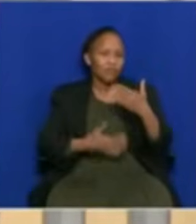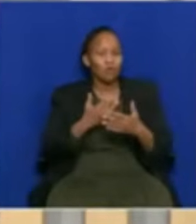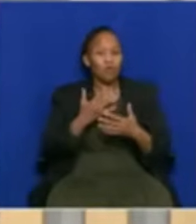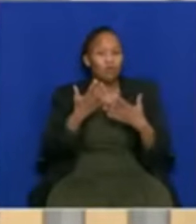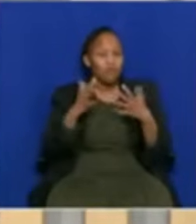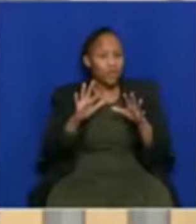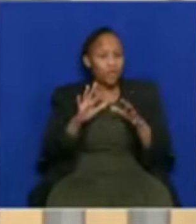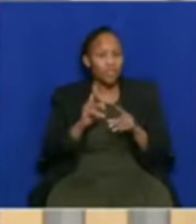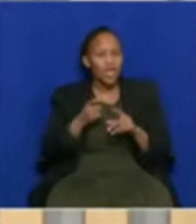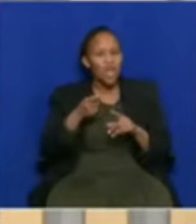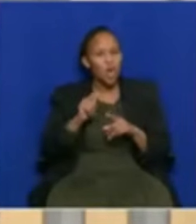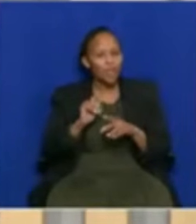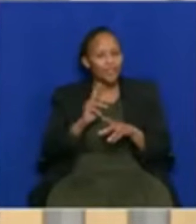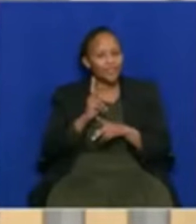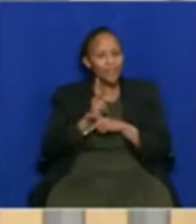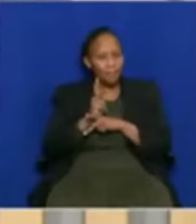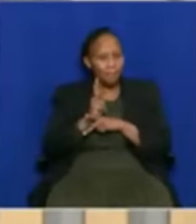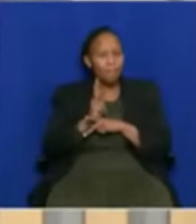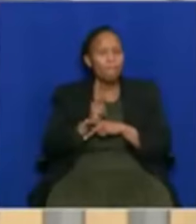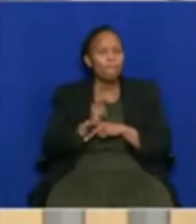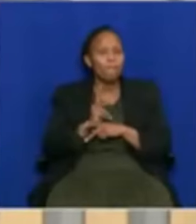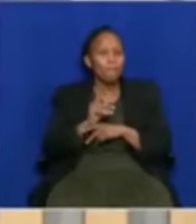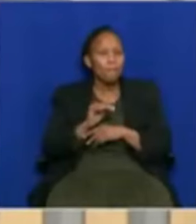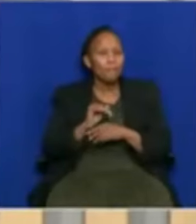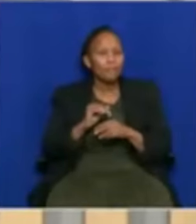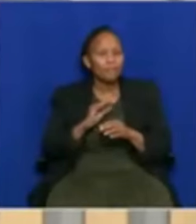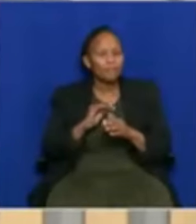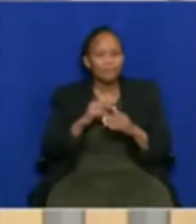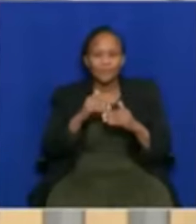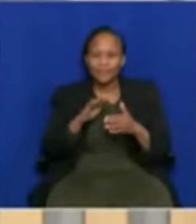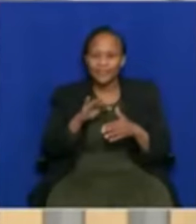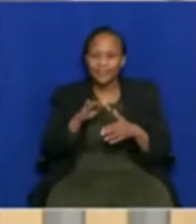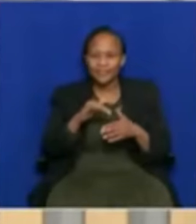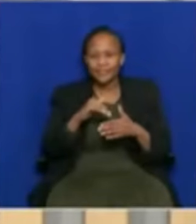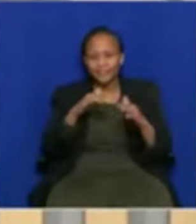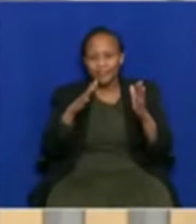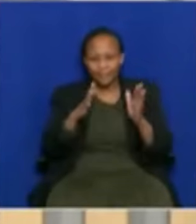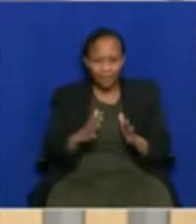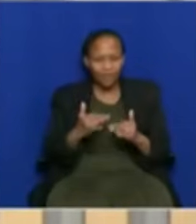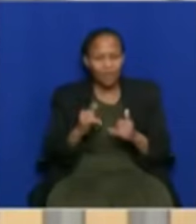which the inspectorate had, and the Valeria CAS 404,